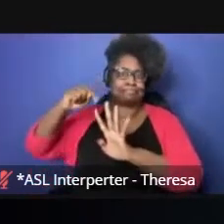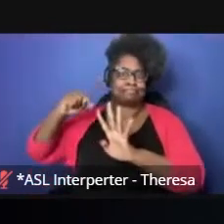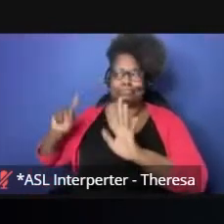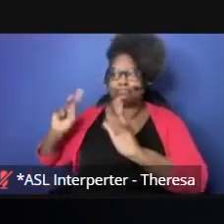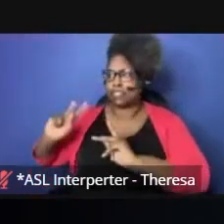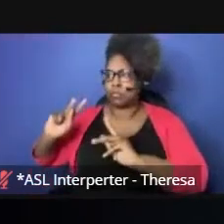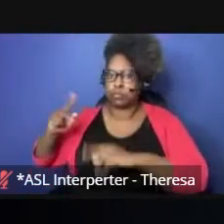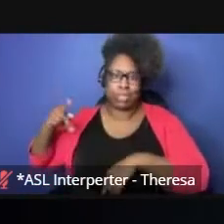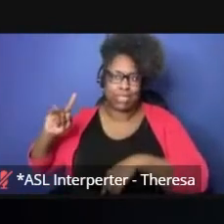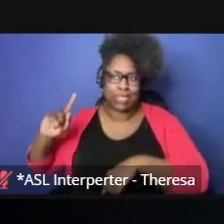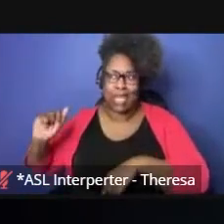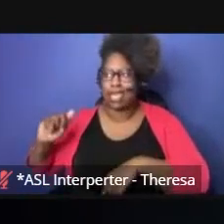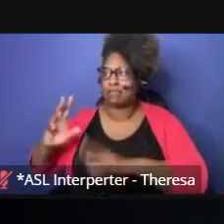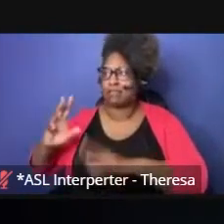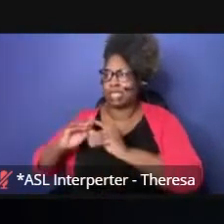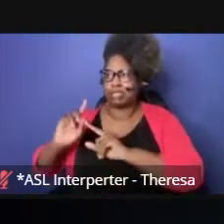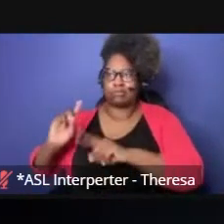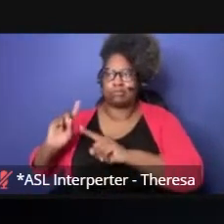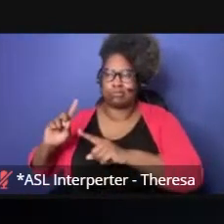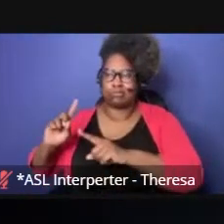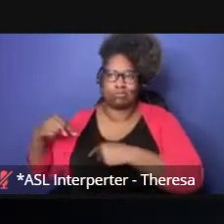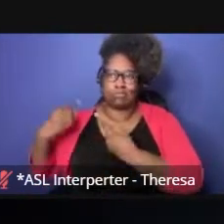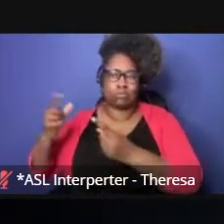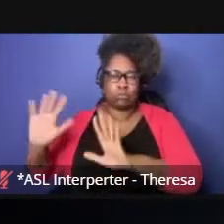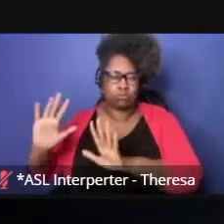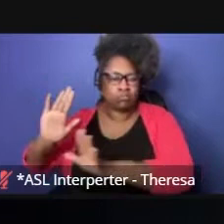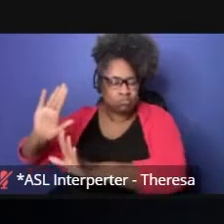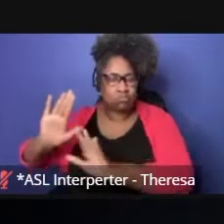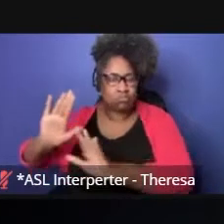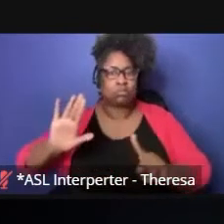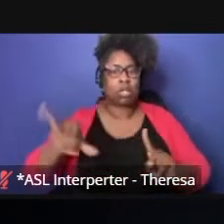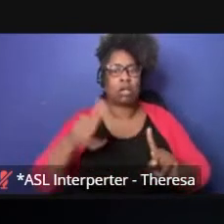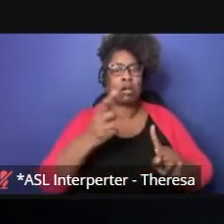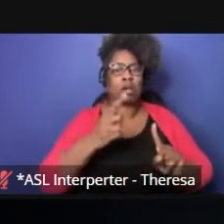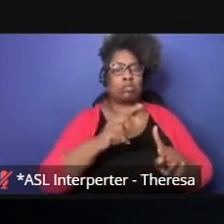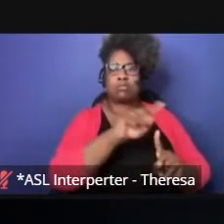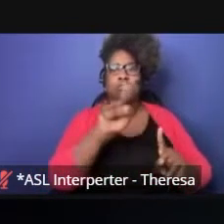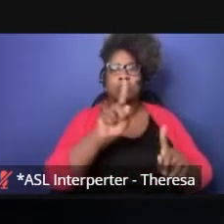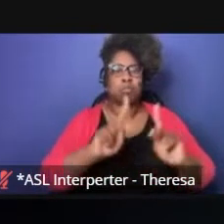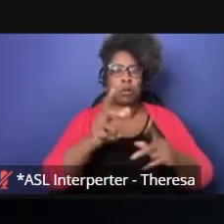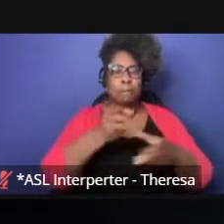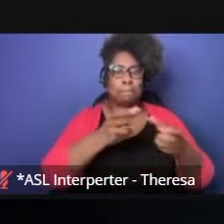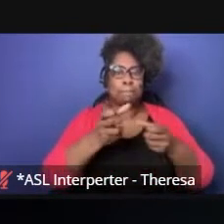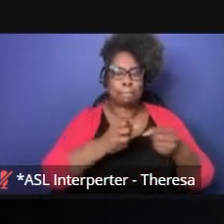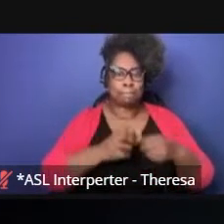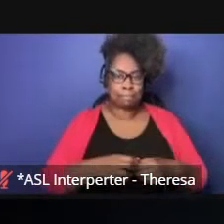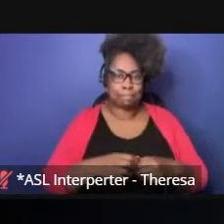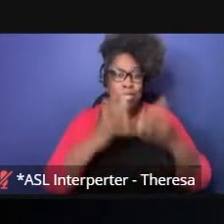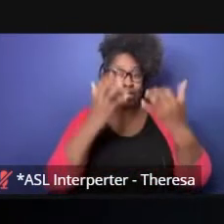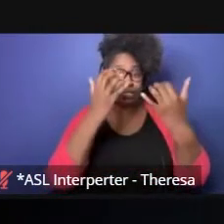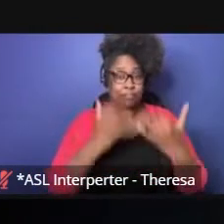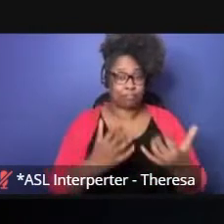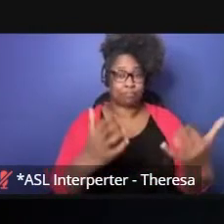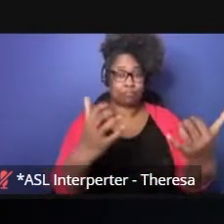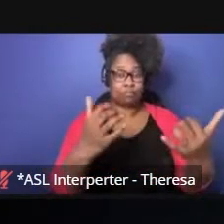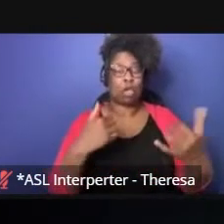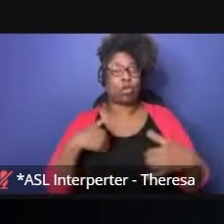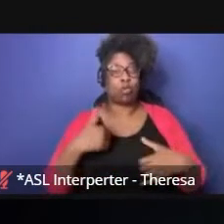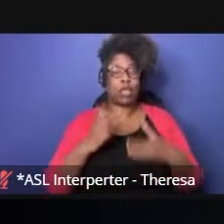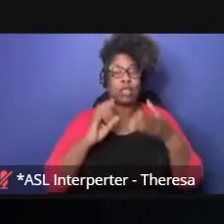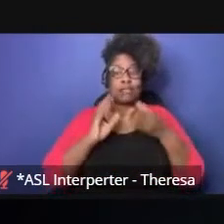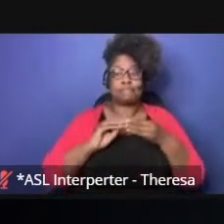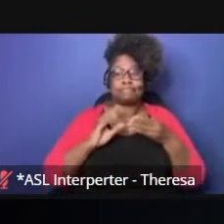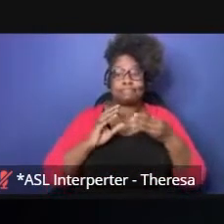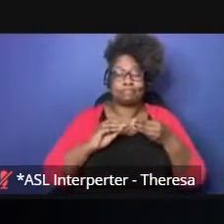those types of things. So what we discovered is we were kind of preaching to the crowd a little bit because we did have such a diverse